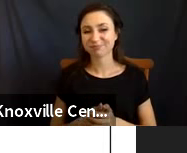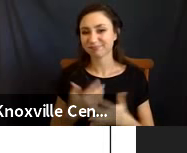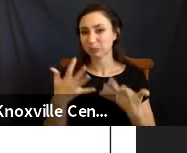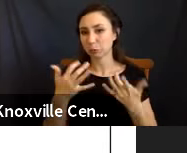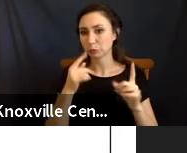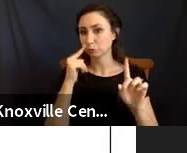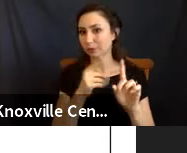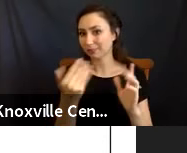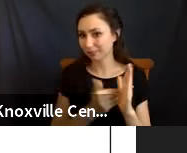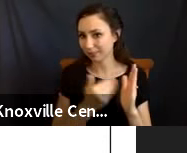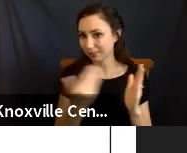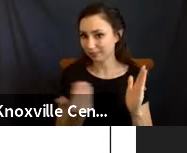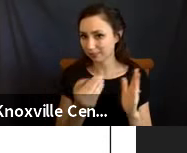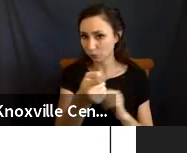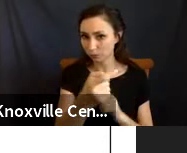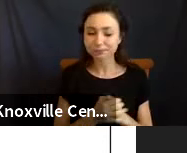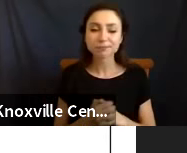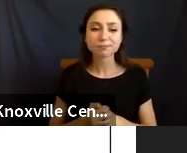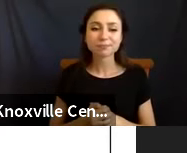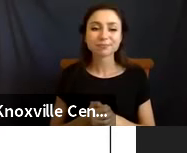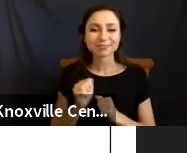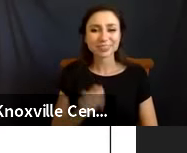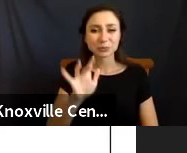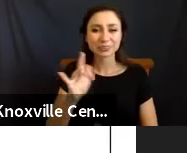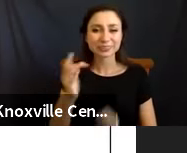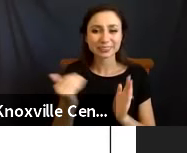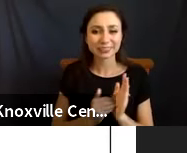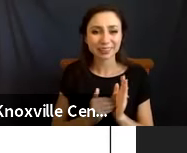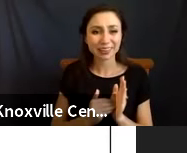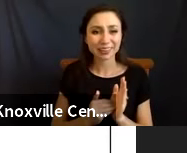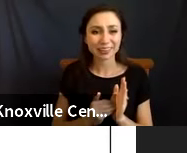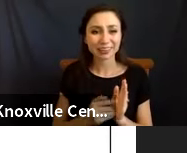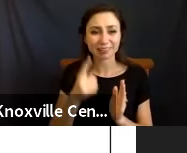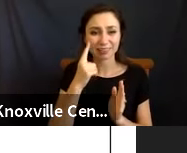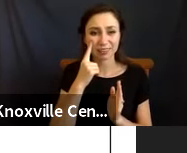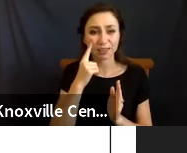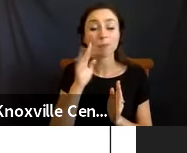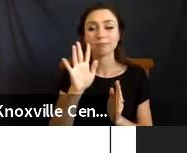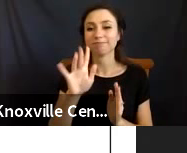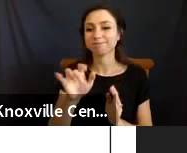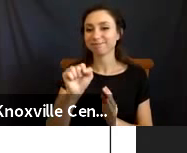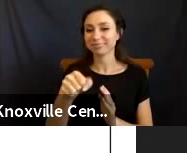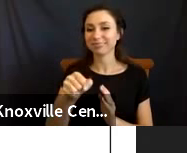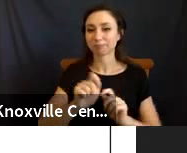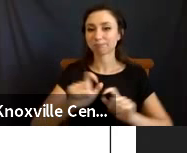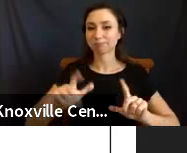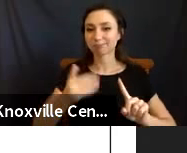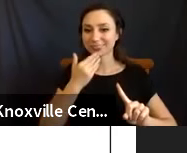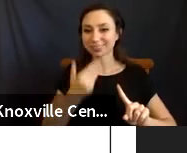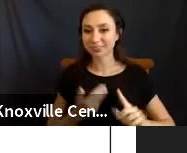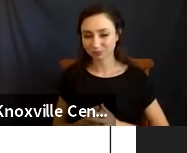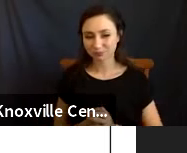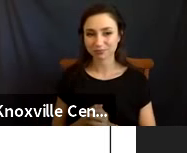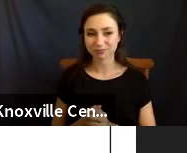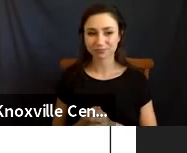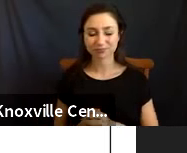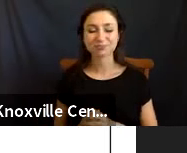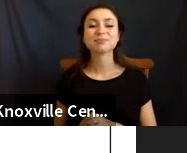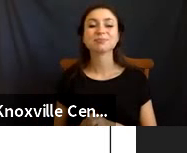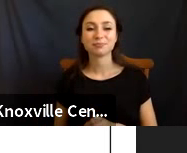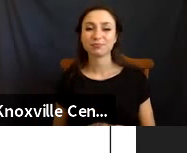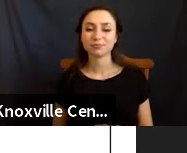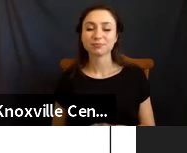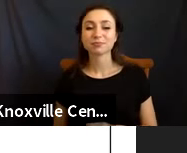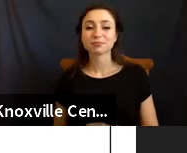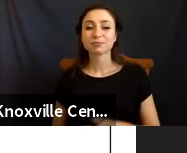and could you click one more time? I think I may have something that pops up. Yeah, thank you. And so here,